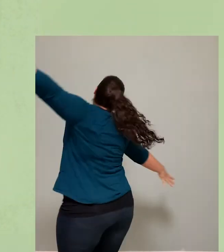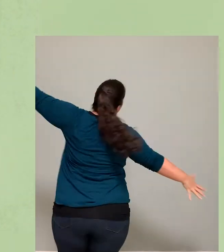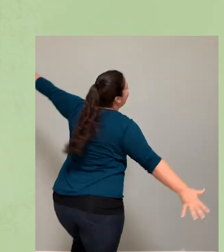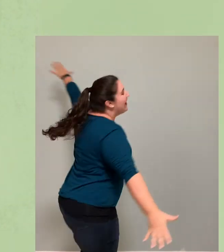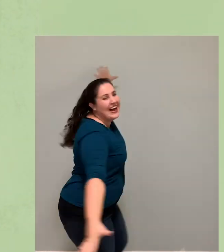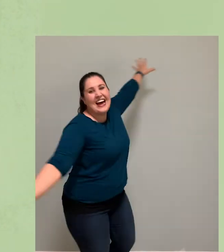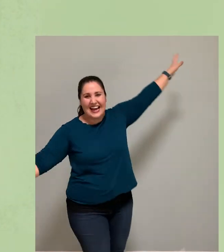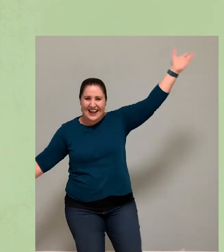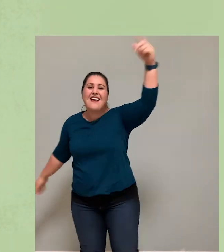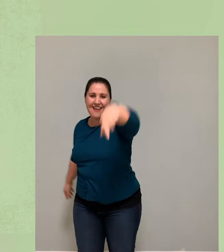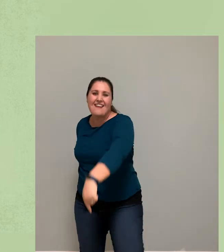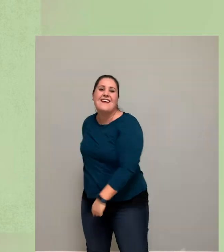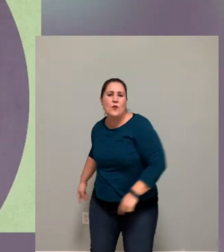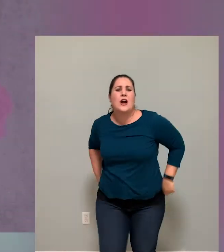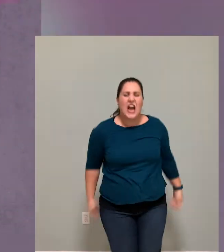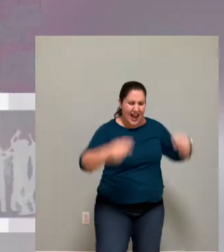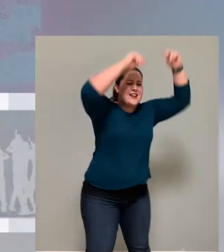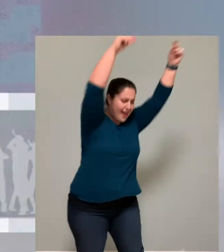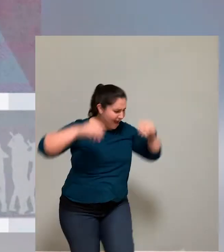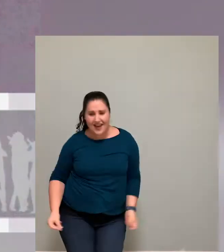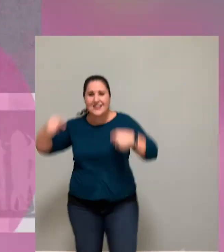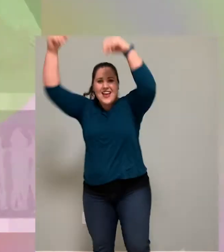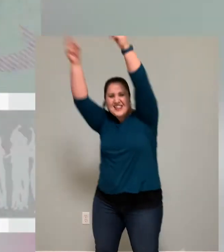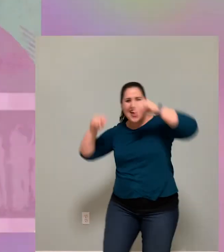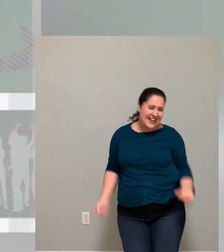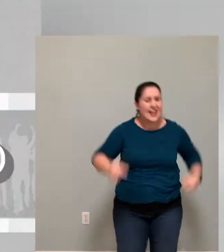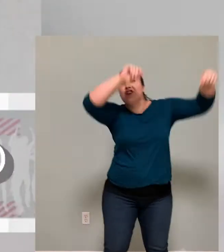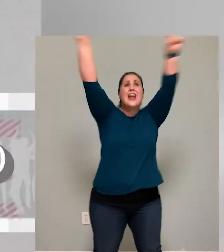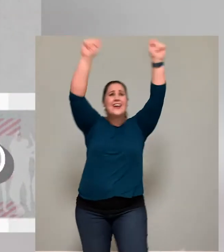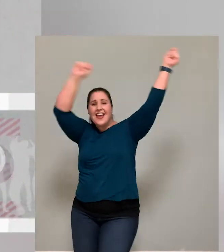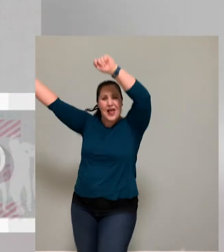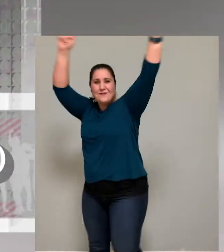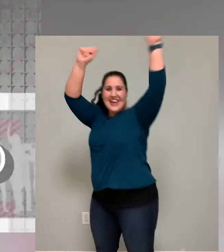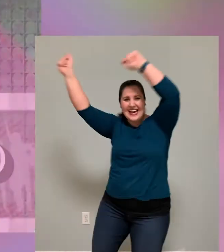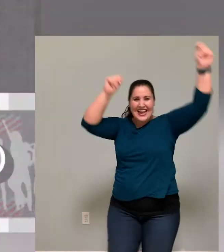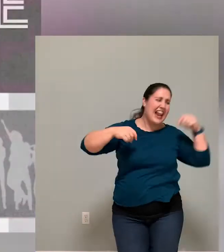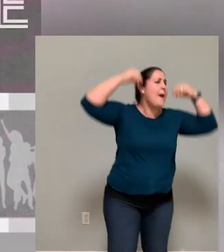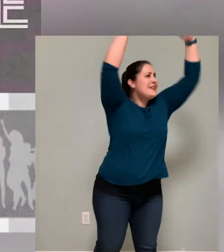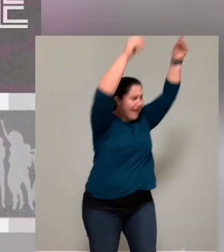Shake it up.